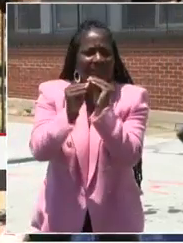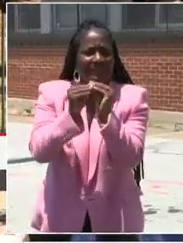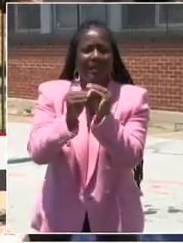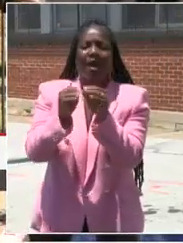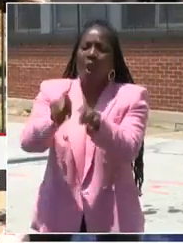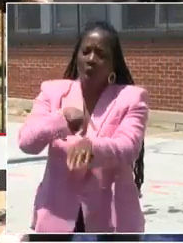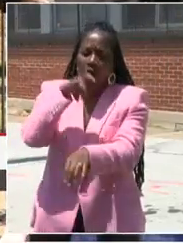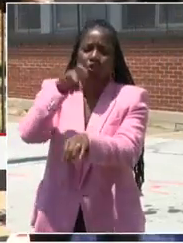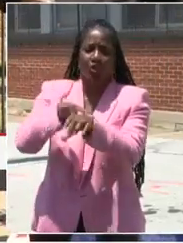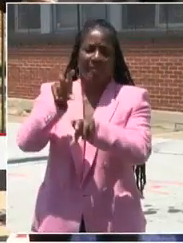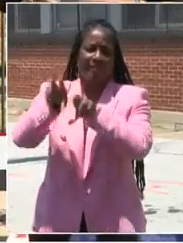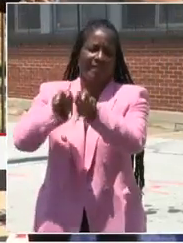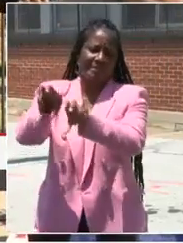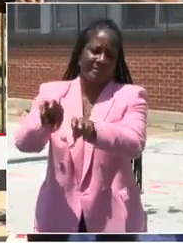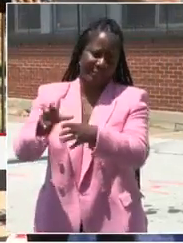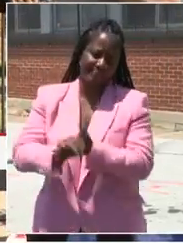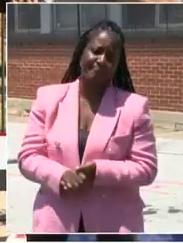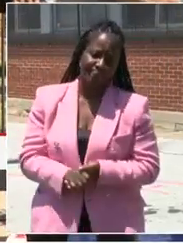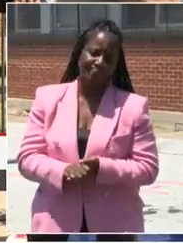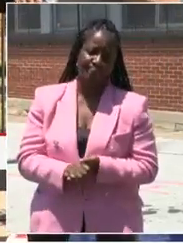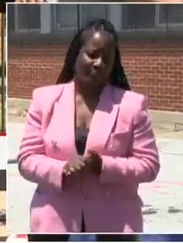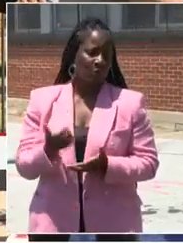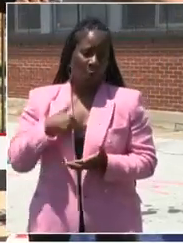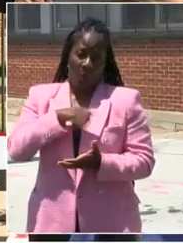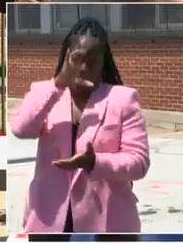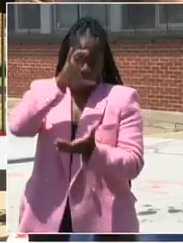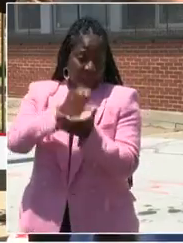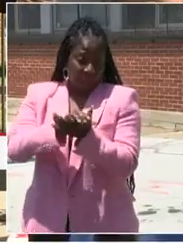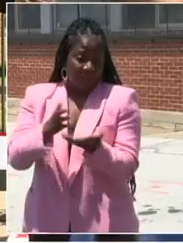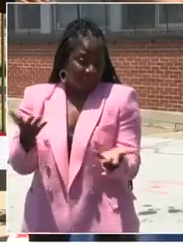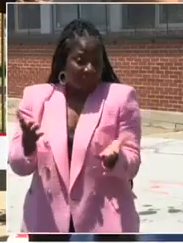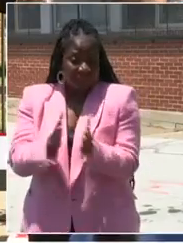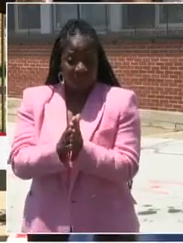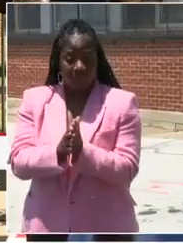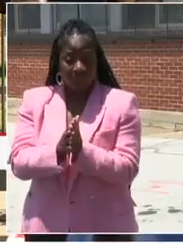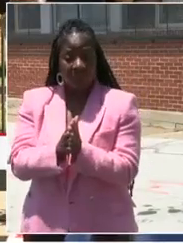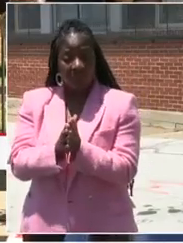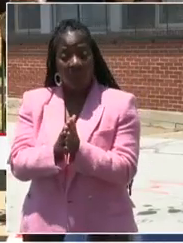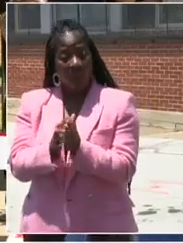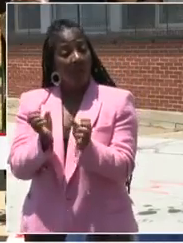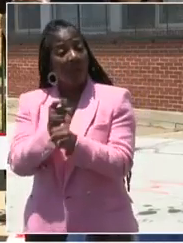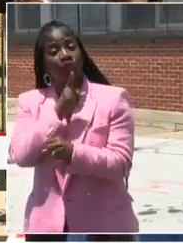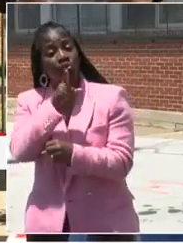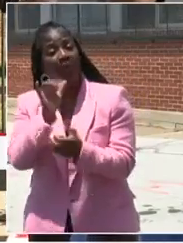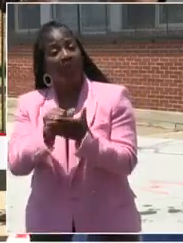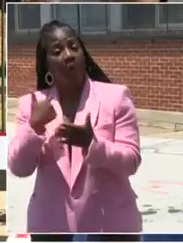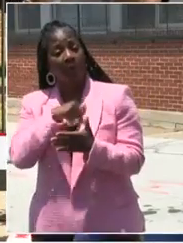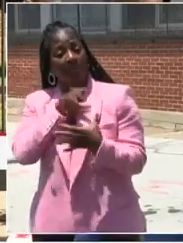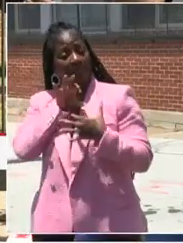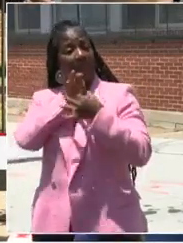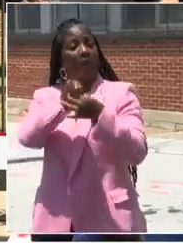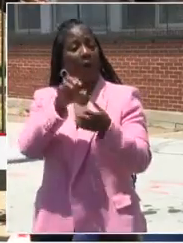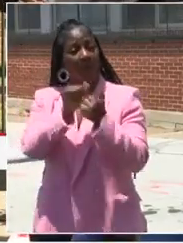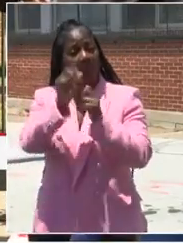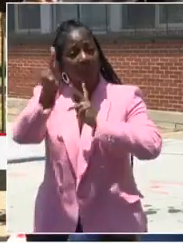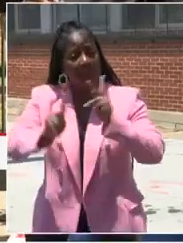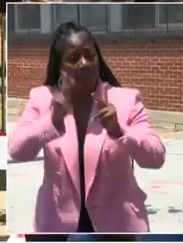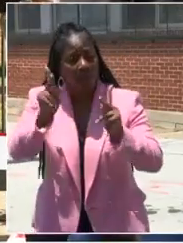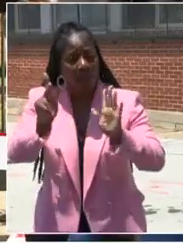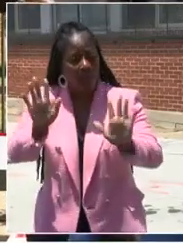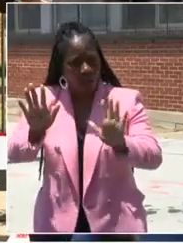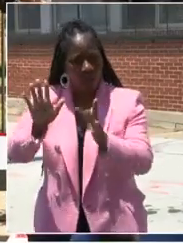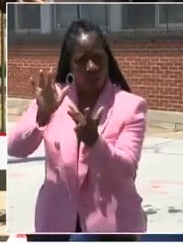long-term investment. And so we believe that making sure that we are connecting with people